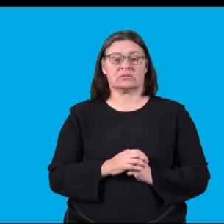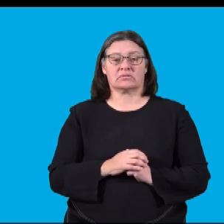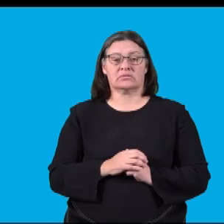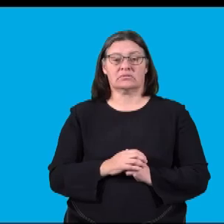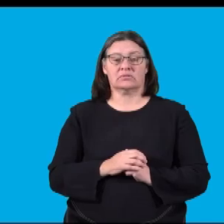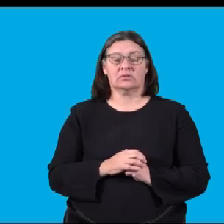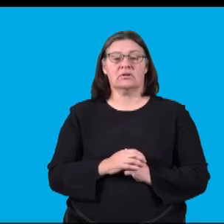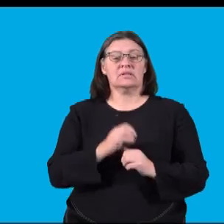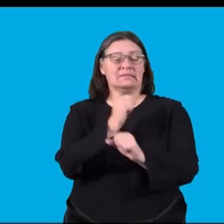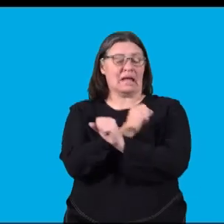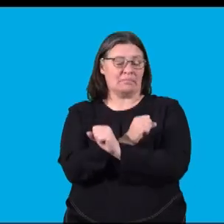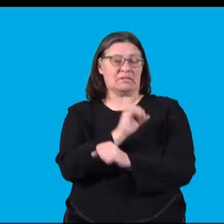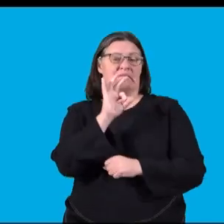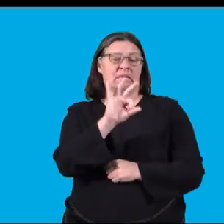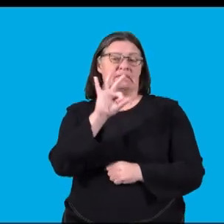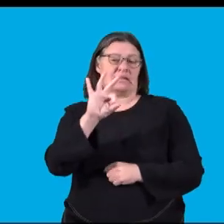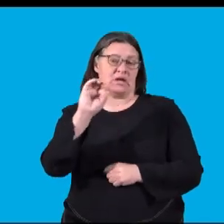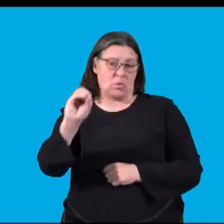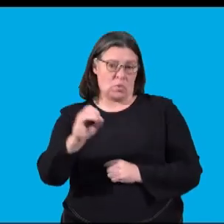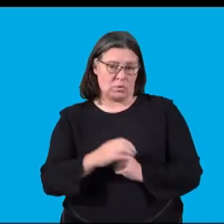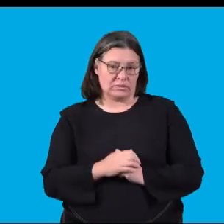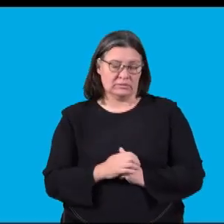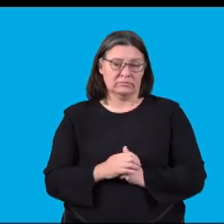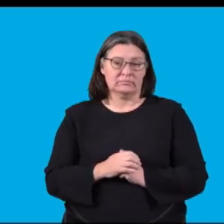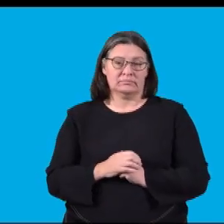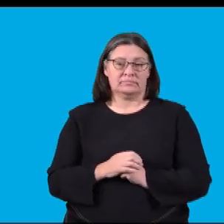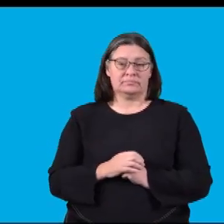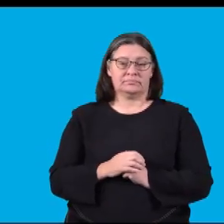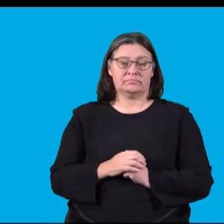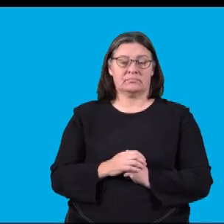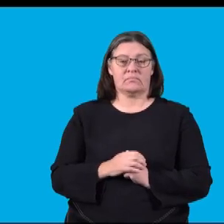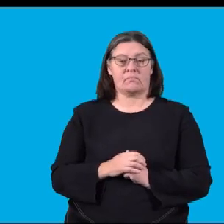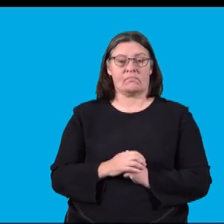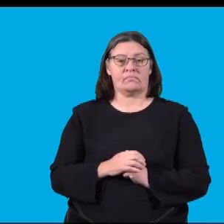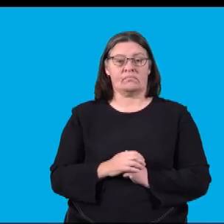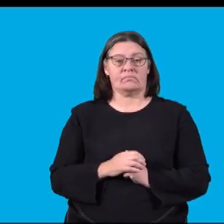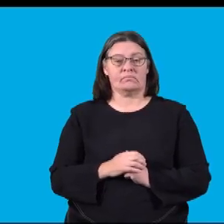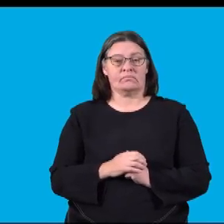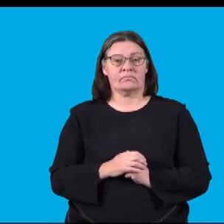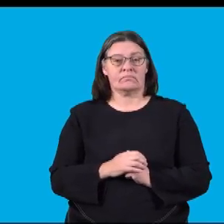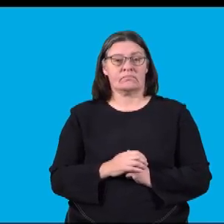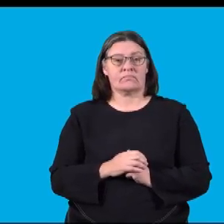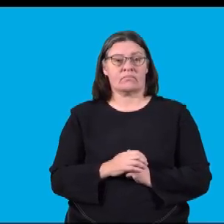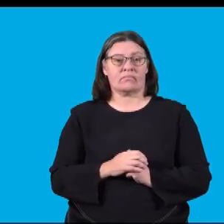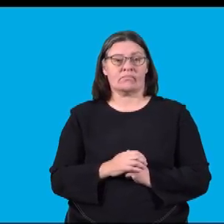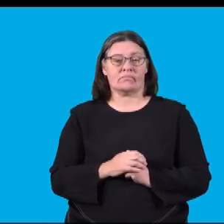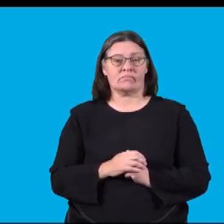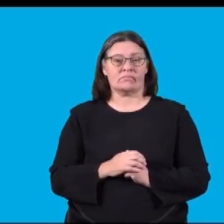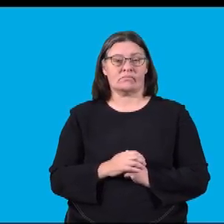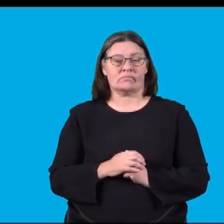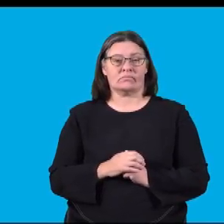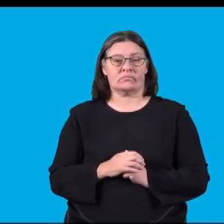a 330, if you want to start with the 330. And then now you say this is for 4 months.